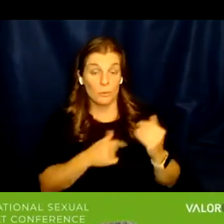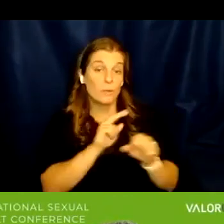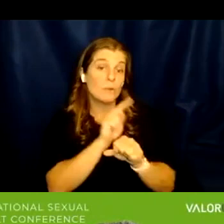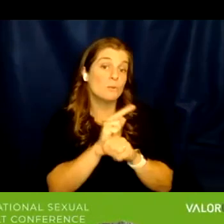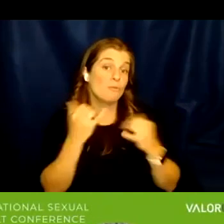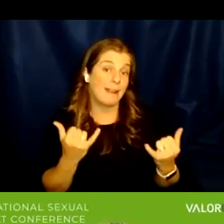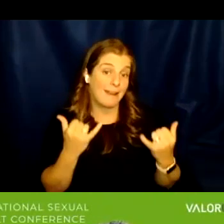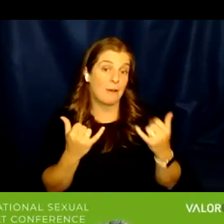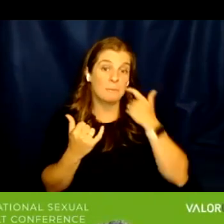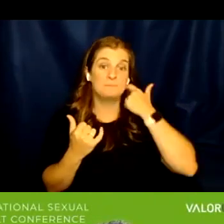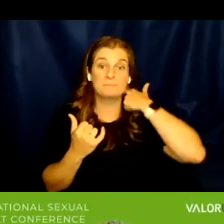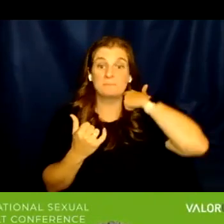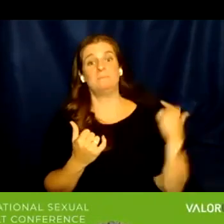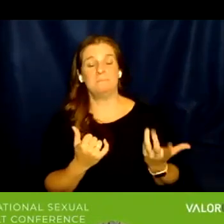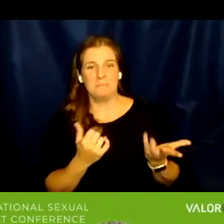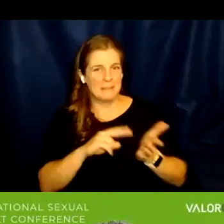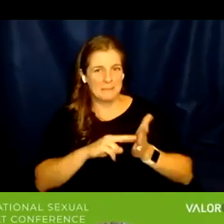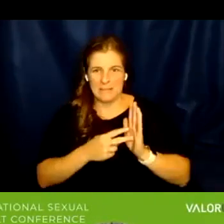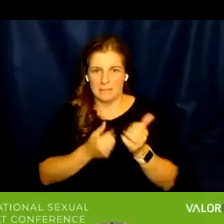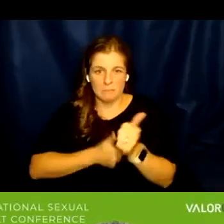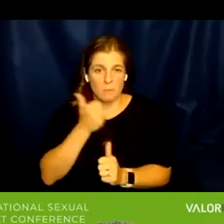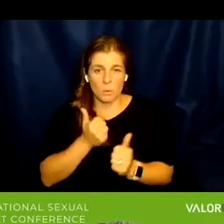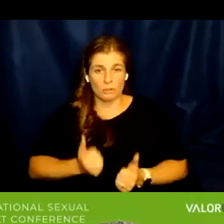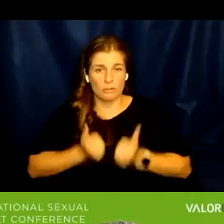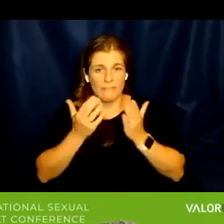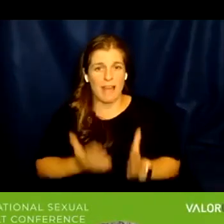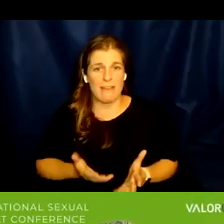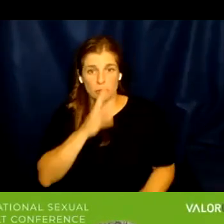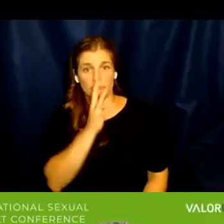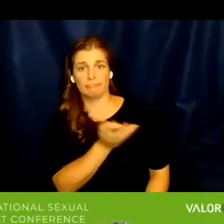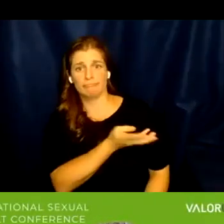leaving the vast majority of survivors behind, not to